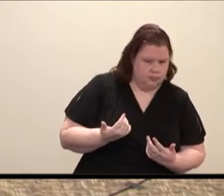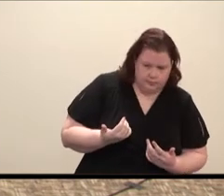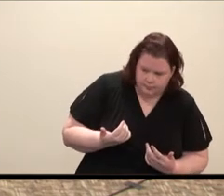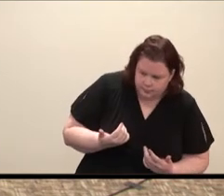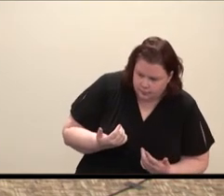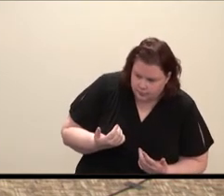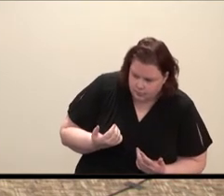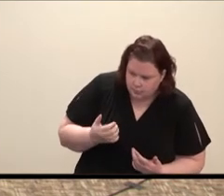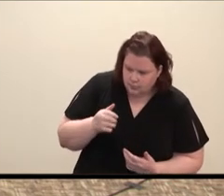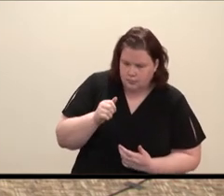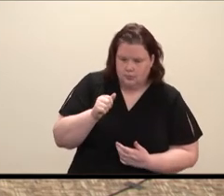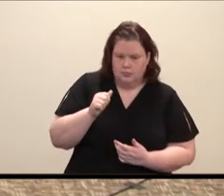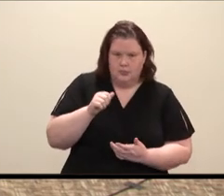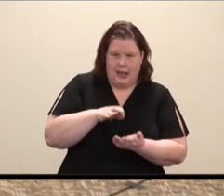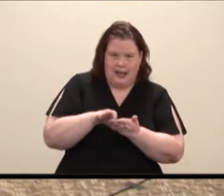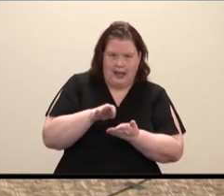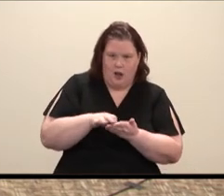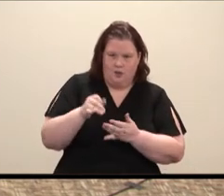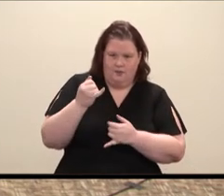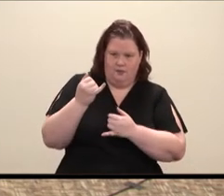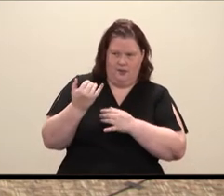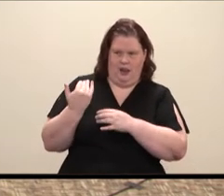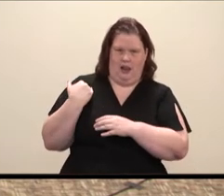count up during that last 6 weeks.